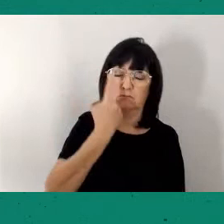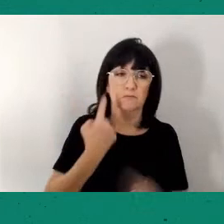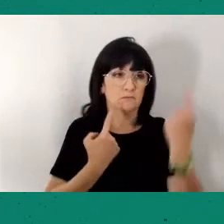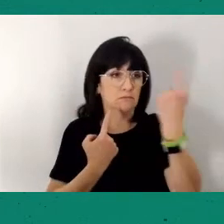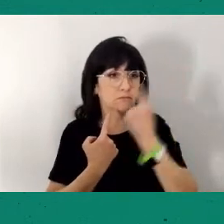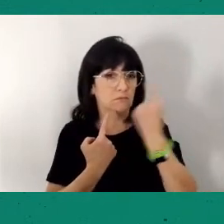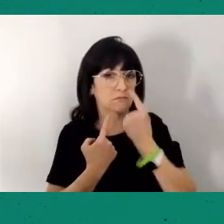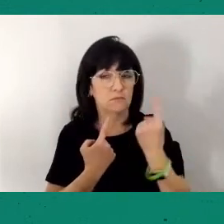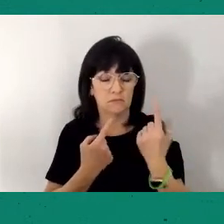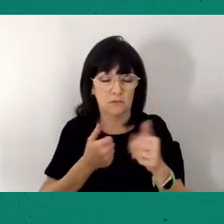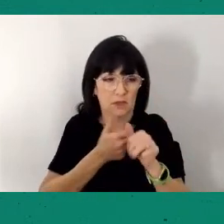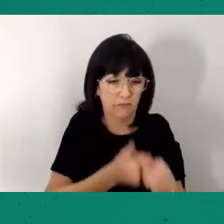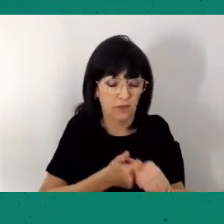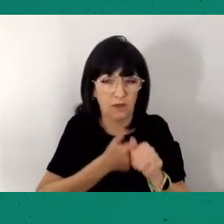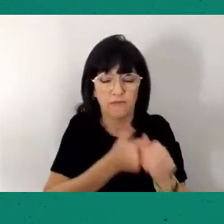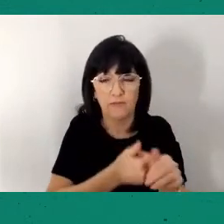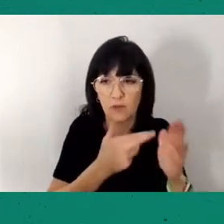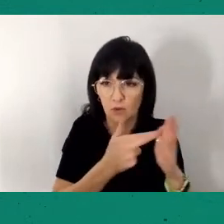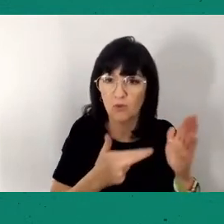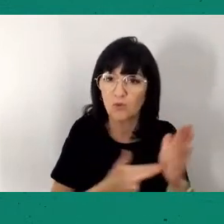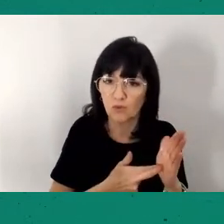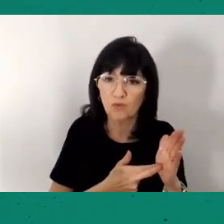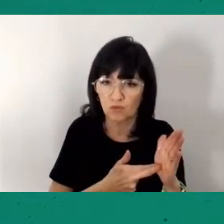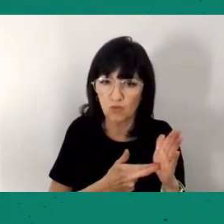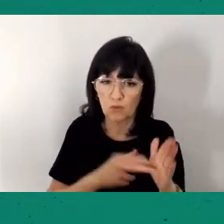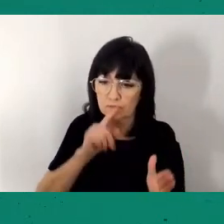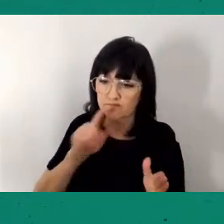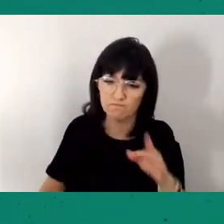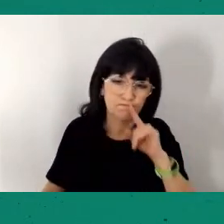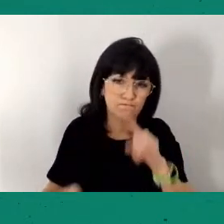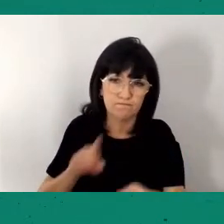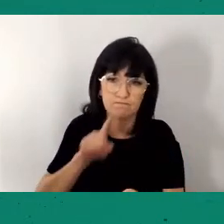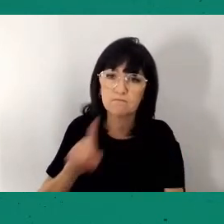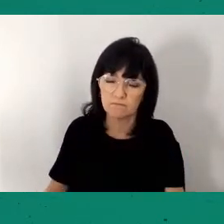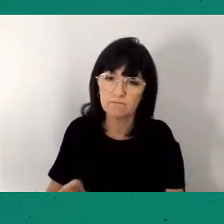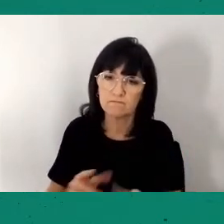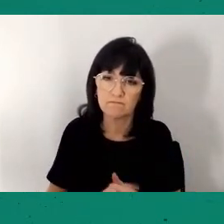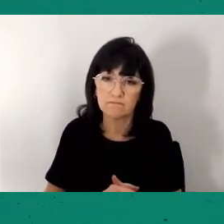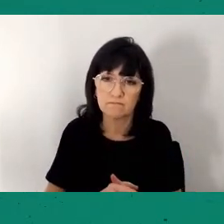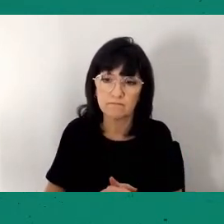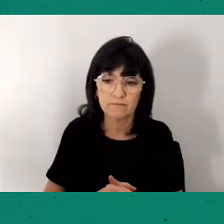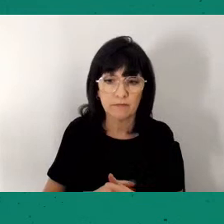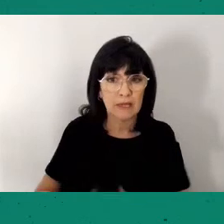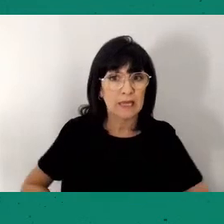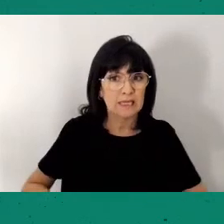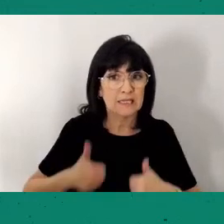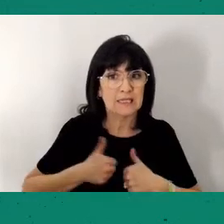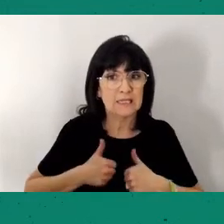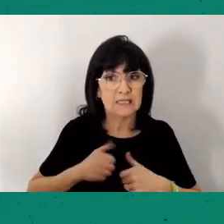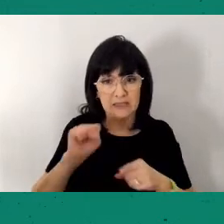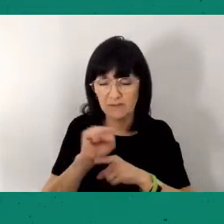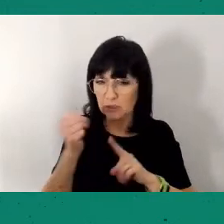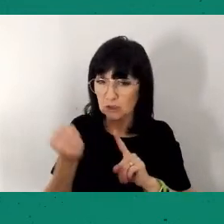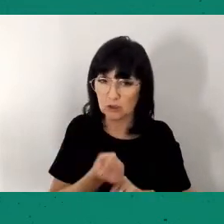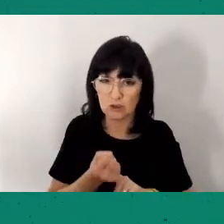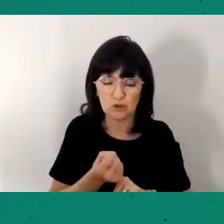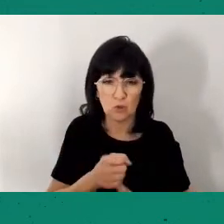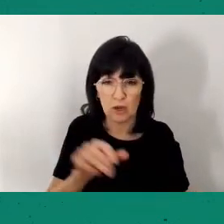It was living in a situation very primitive.